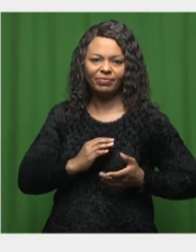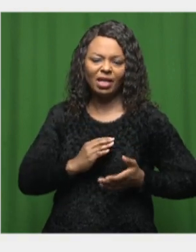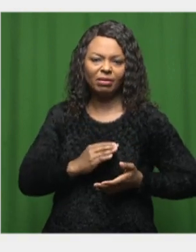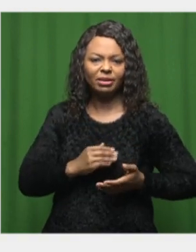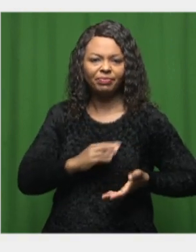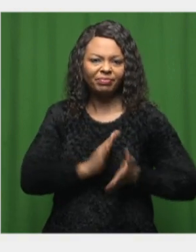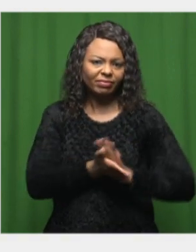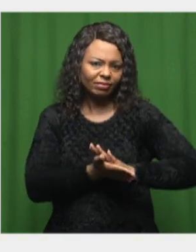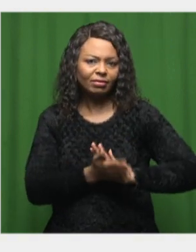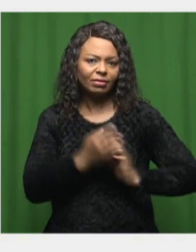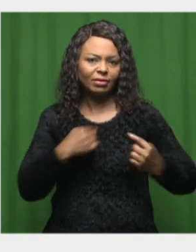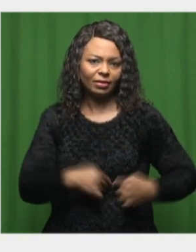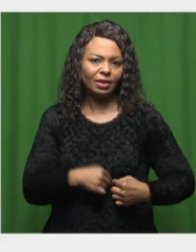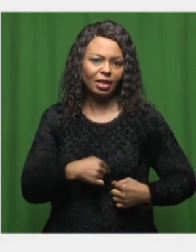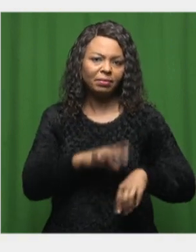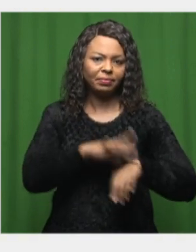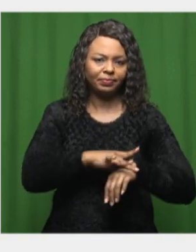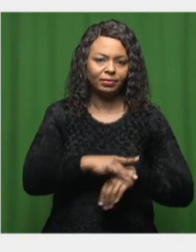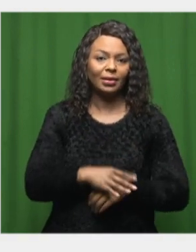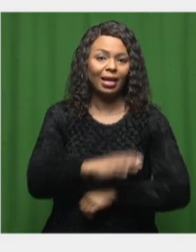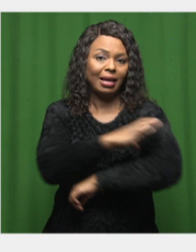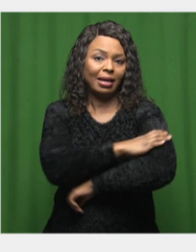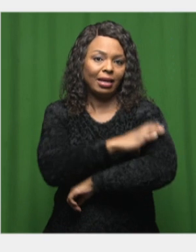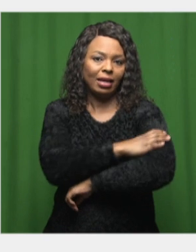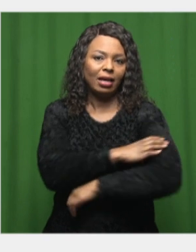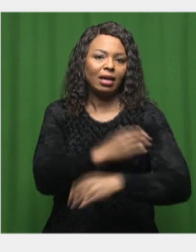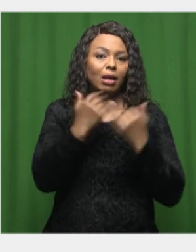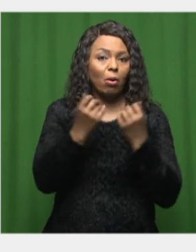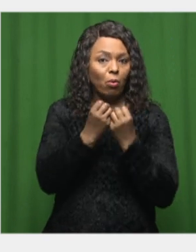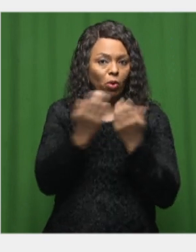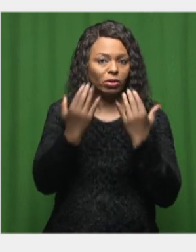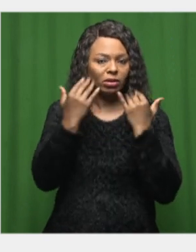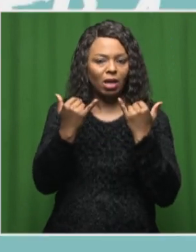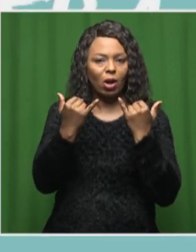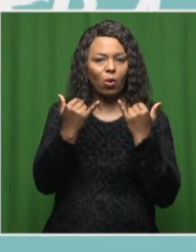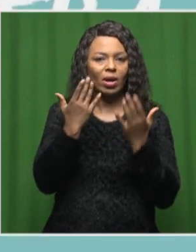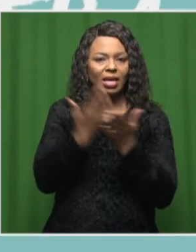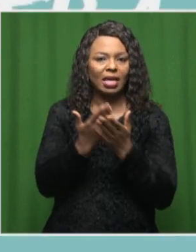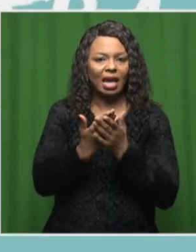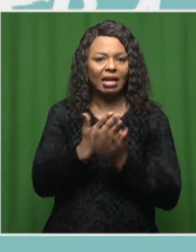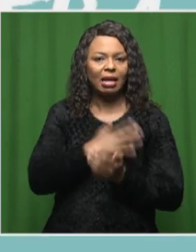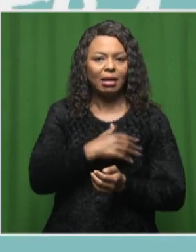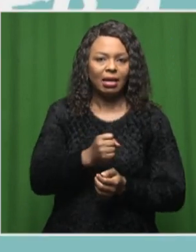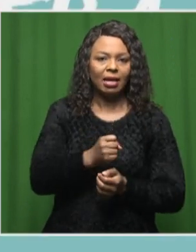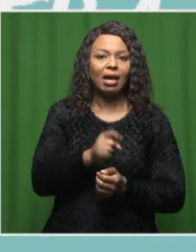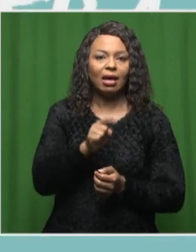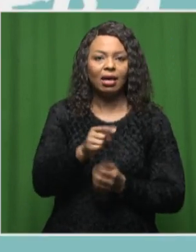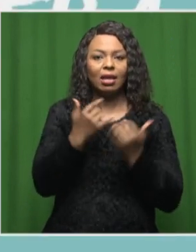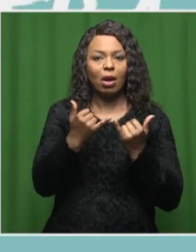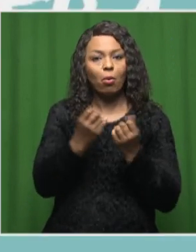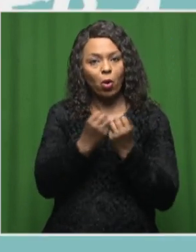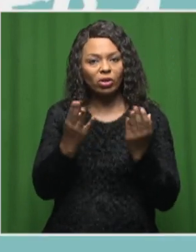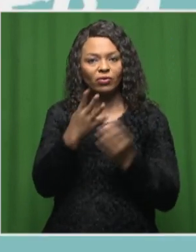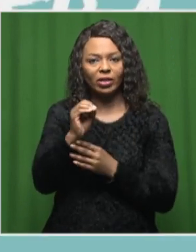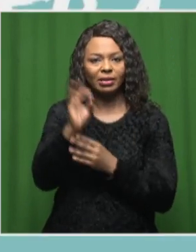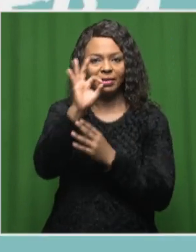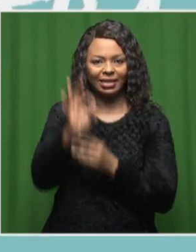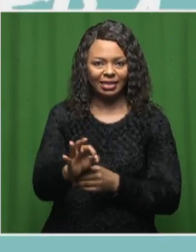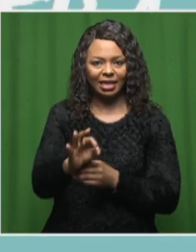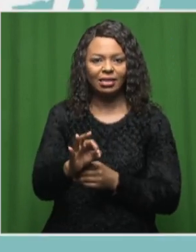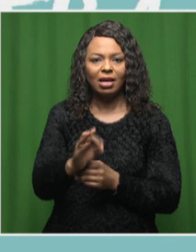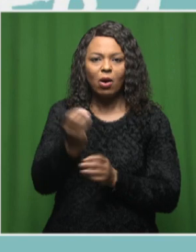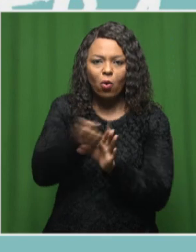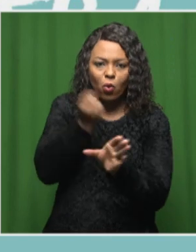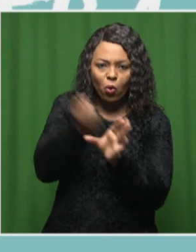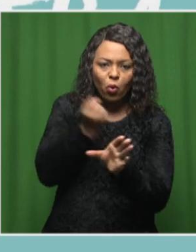of hypertension is linked to salt consumption. And in South Africa, it's been found that 40% of salt is added during cooking or